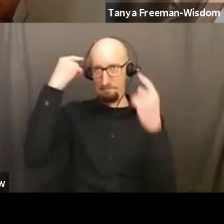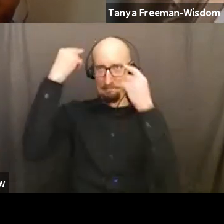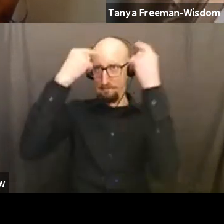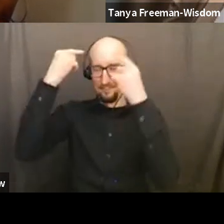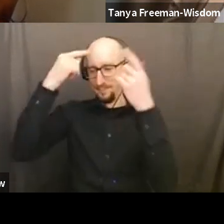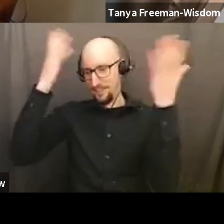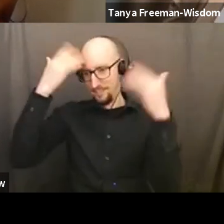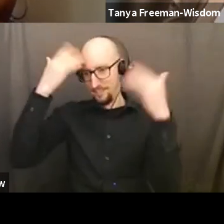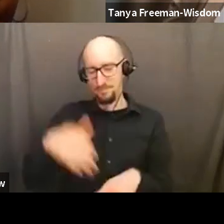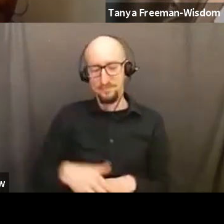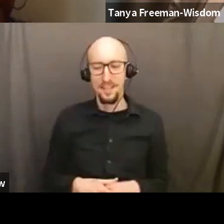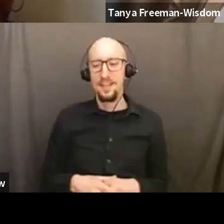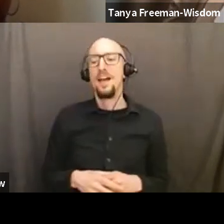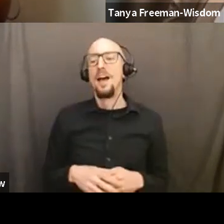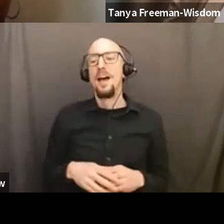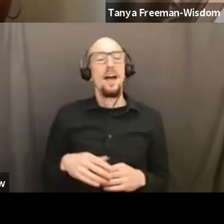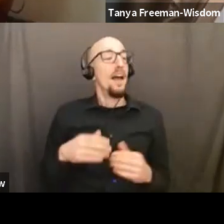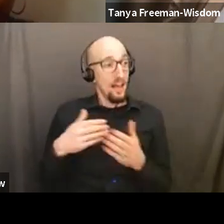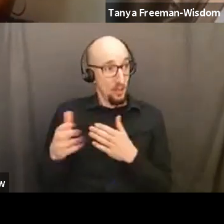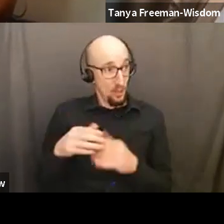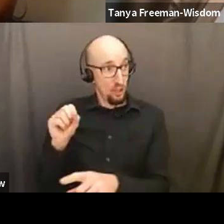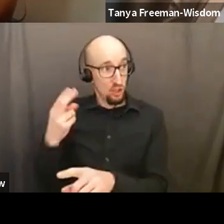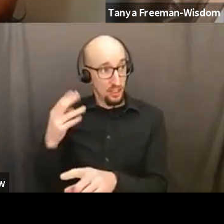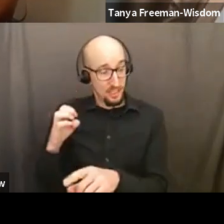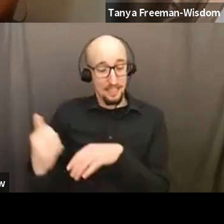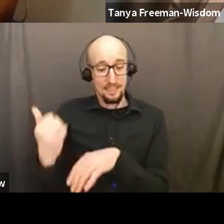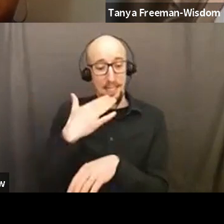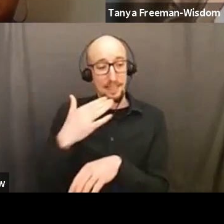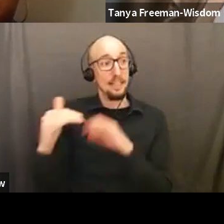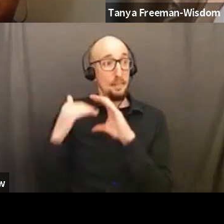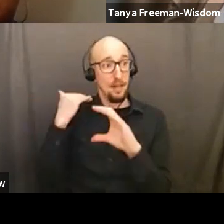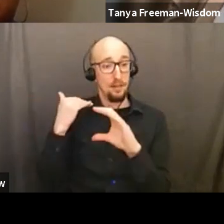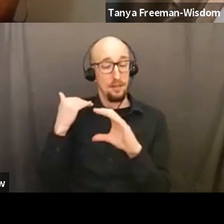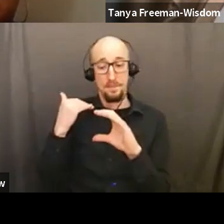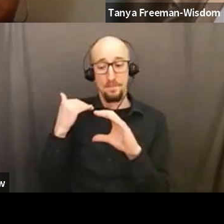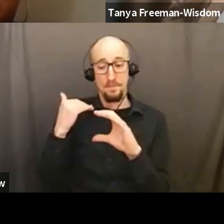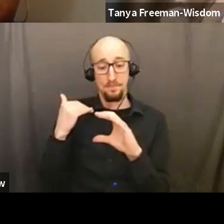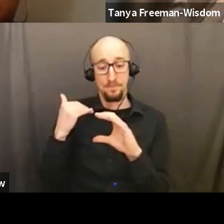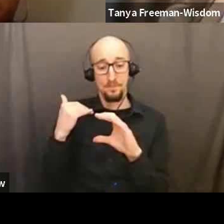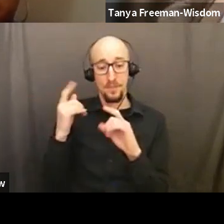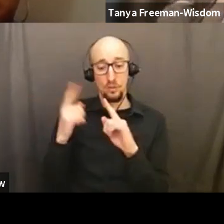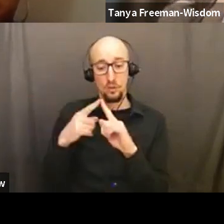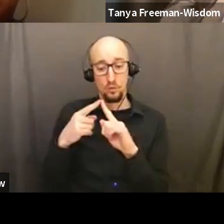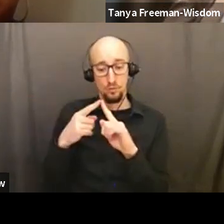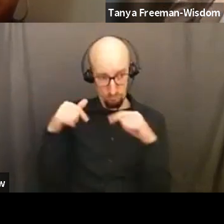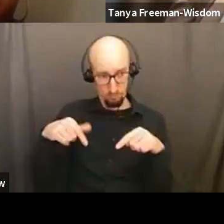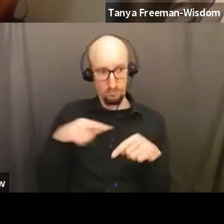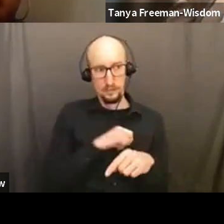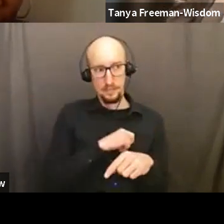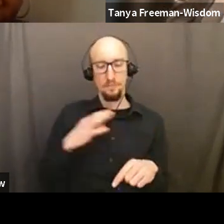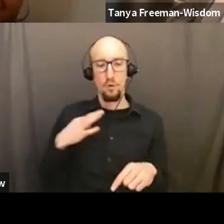case, she sent an email to the task